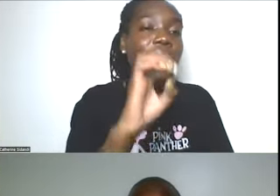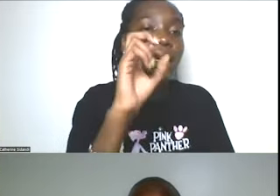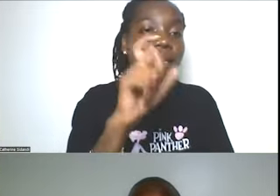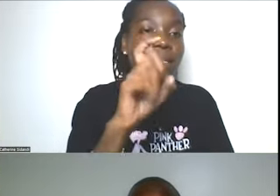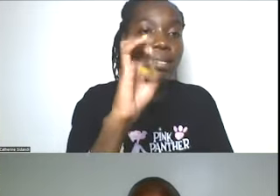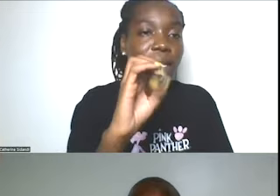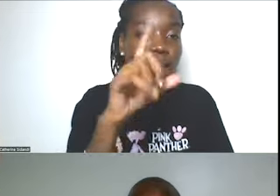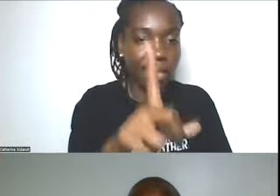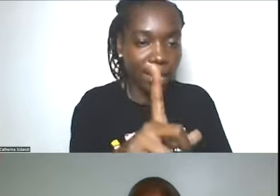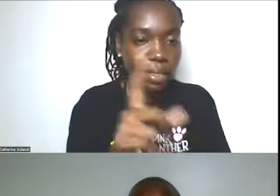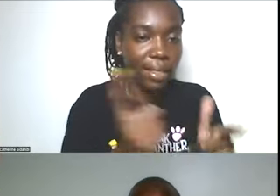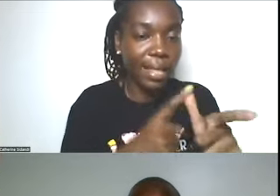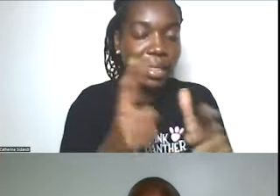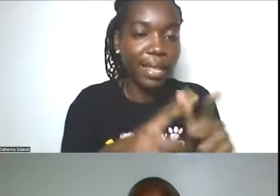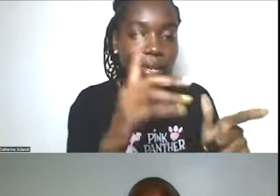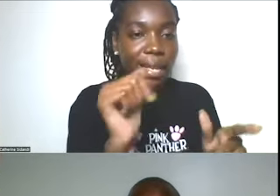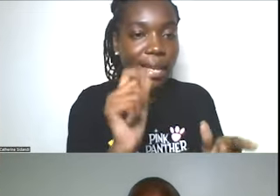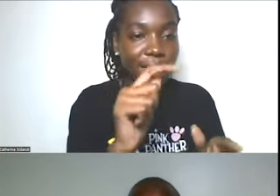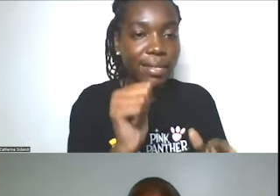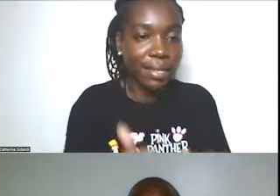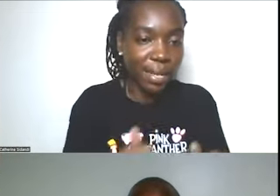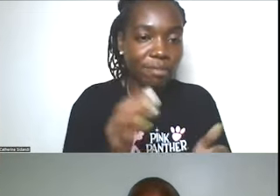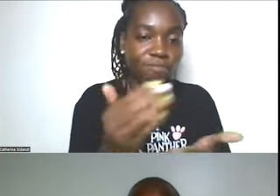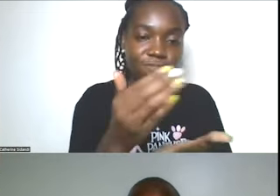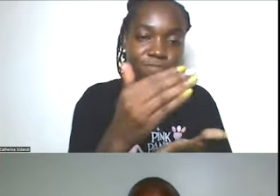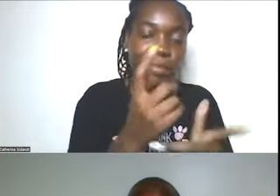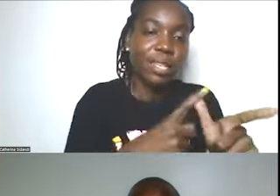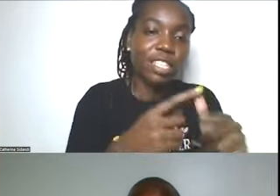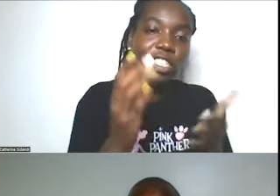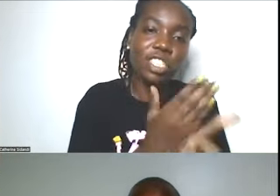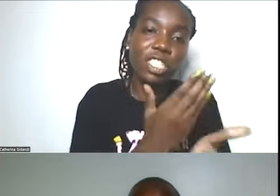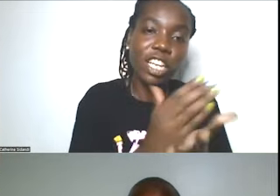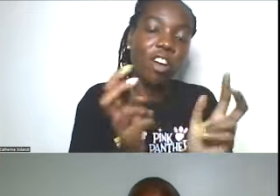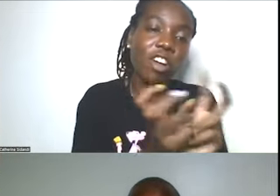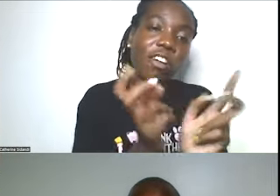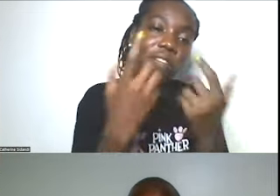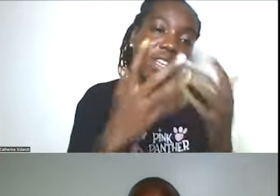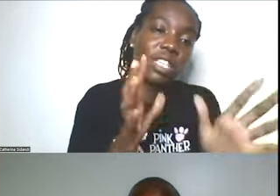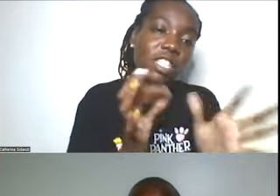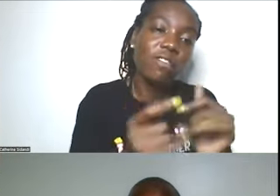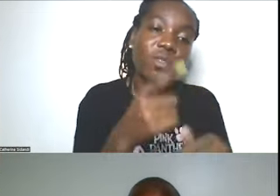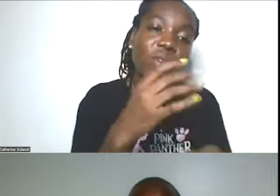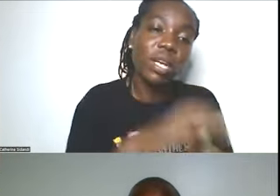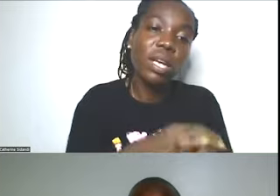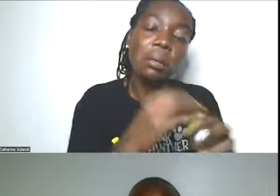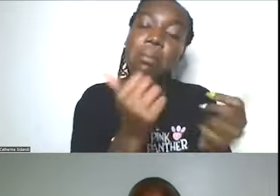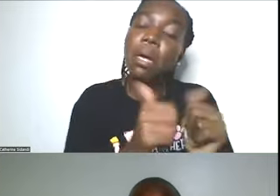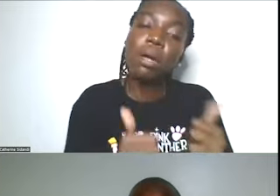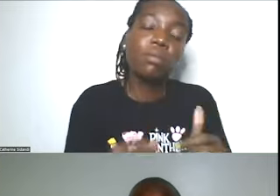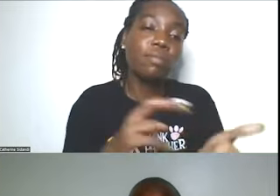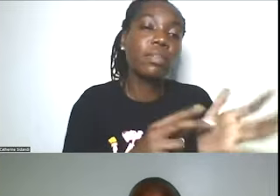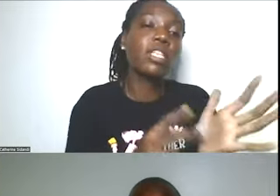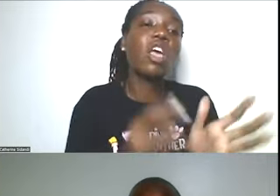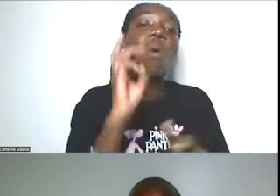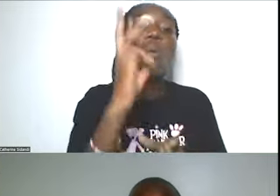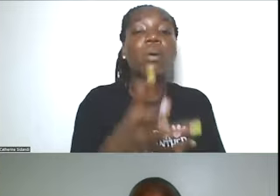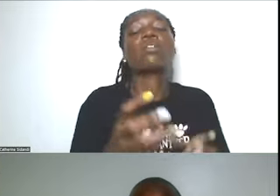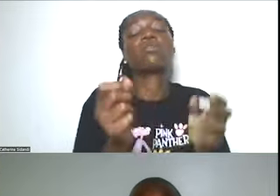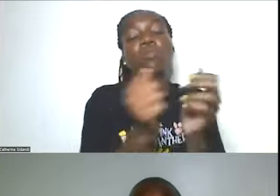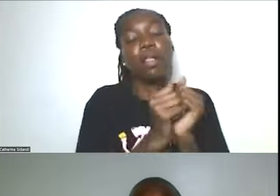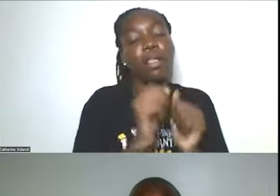data. And he has shared his number. If you don't get it today, you can always get in touch with me, and I'll be able to hook you